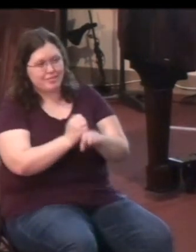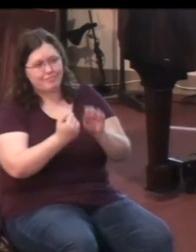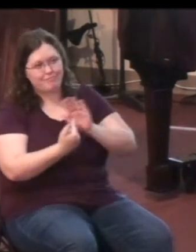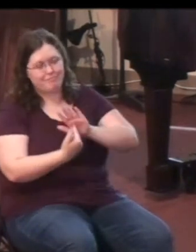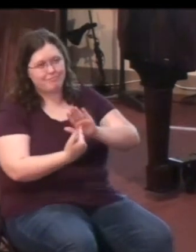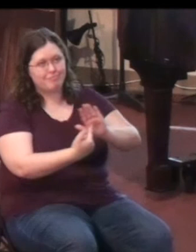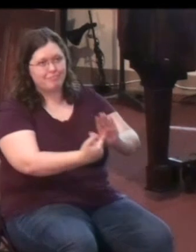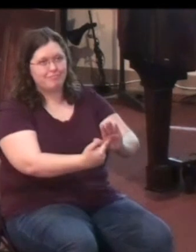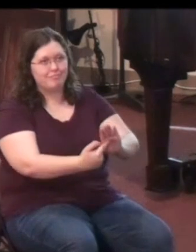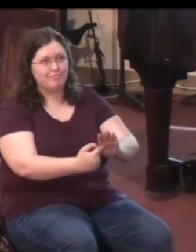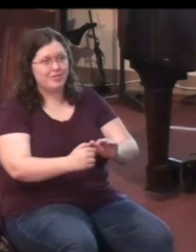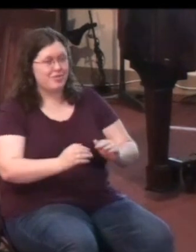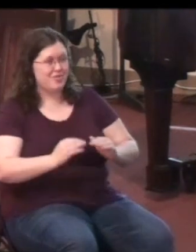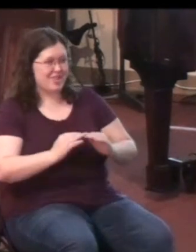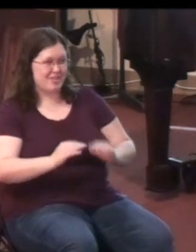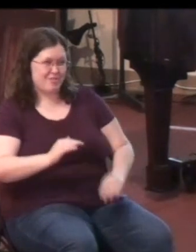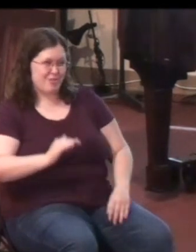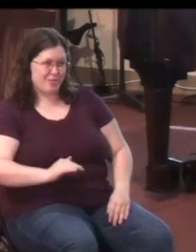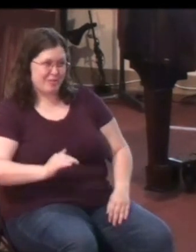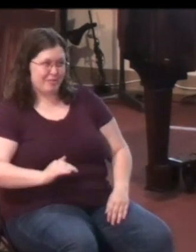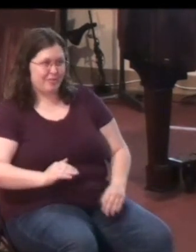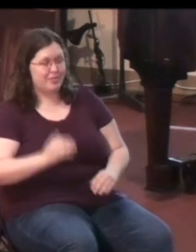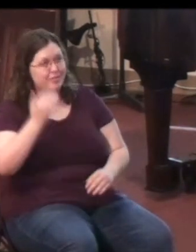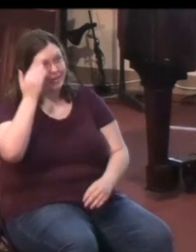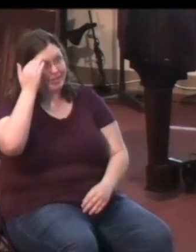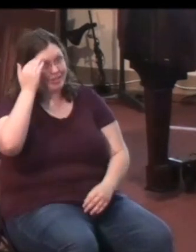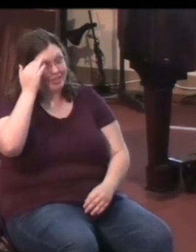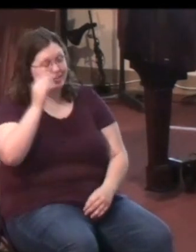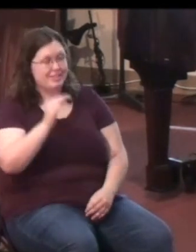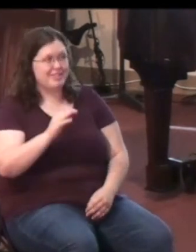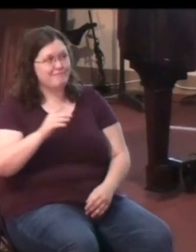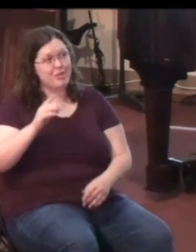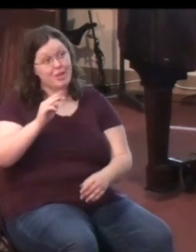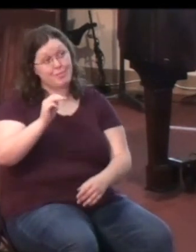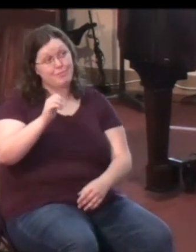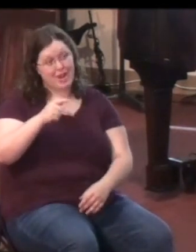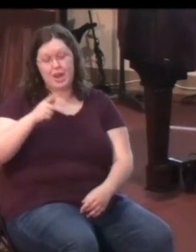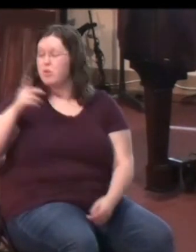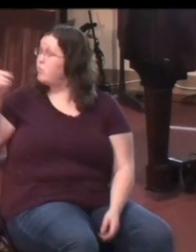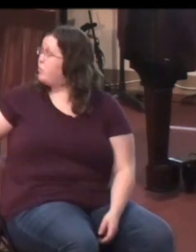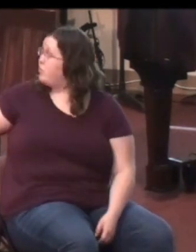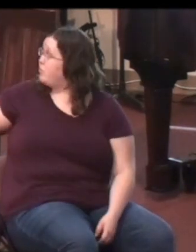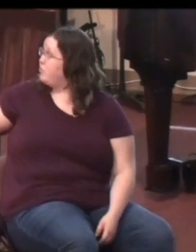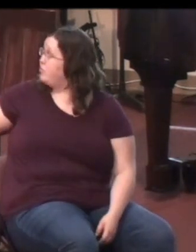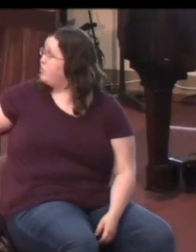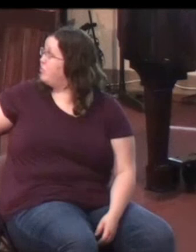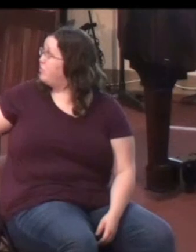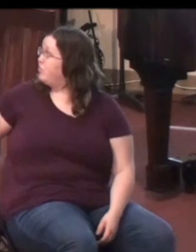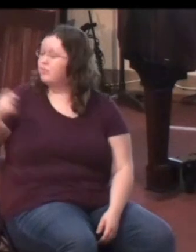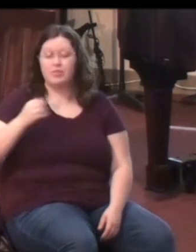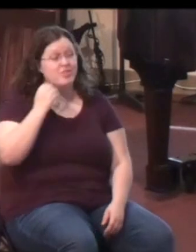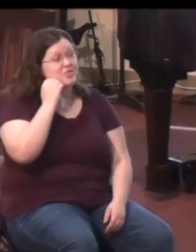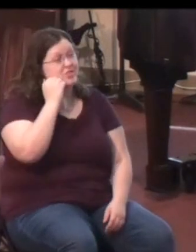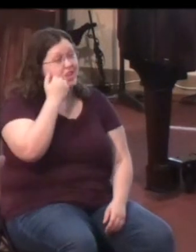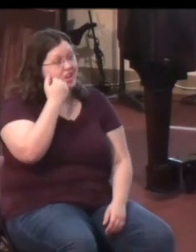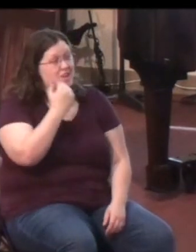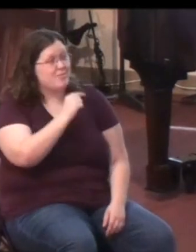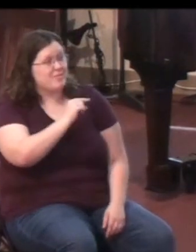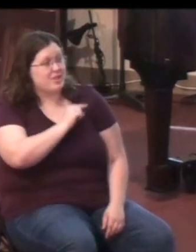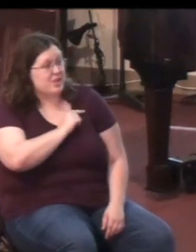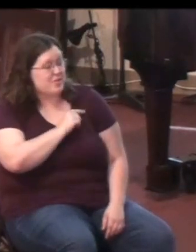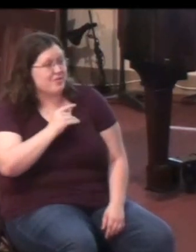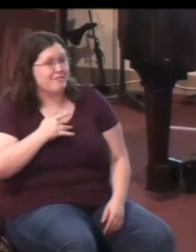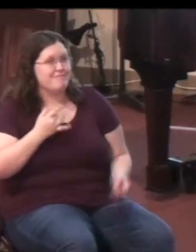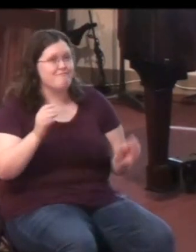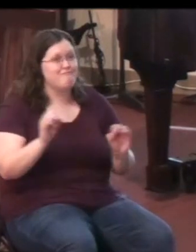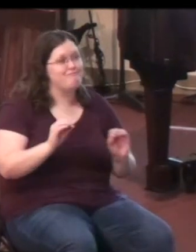lower levels of consciousness, this is a map of consciousness that is shame and guilt and apathy at a very